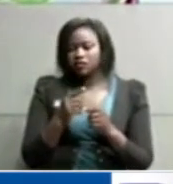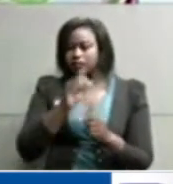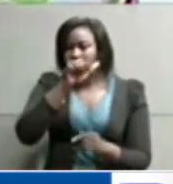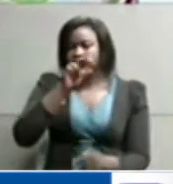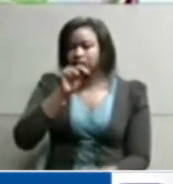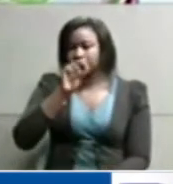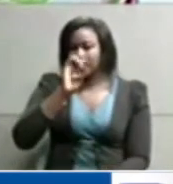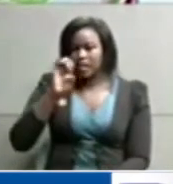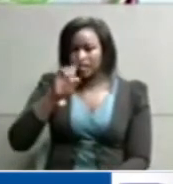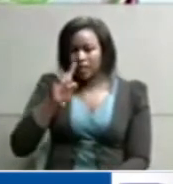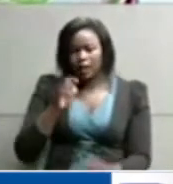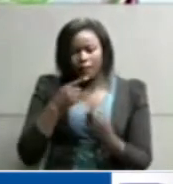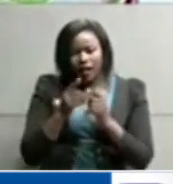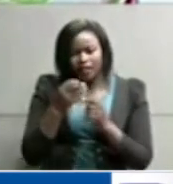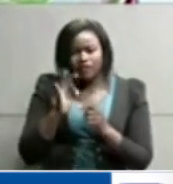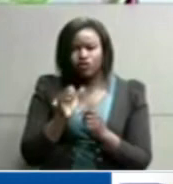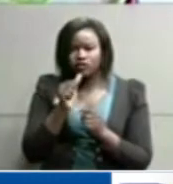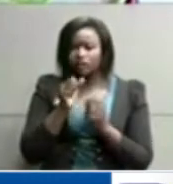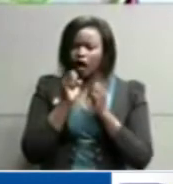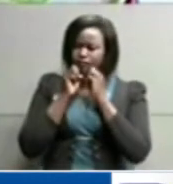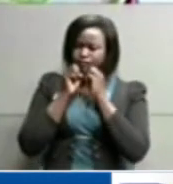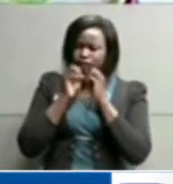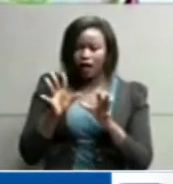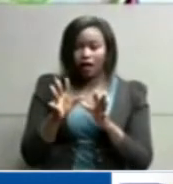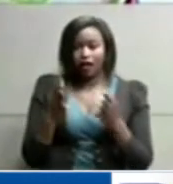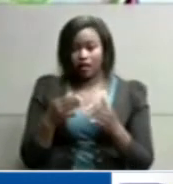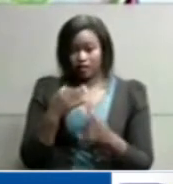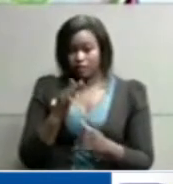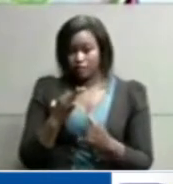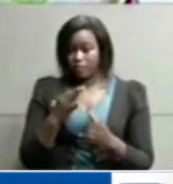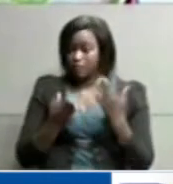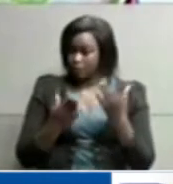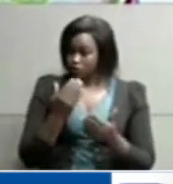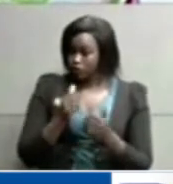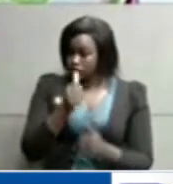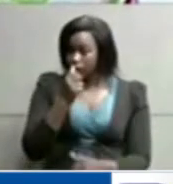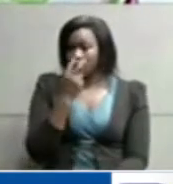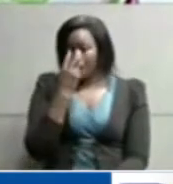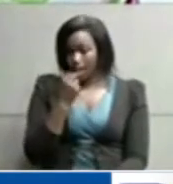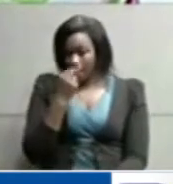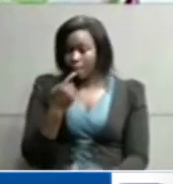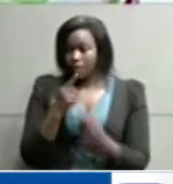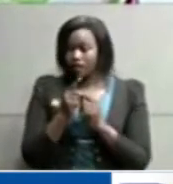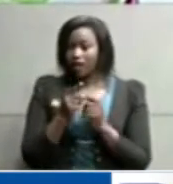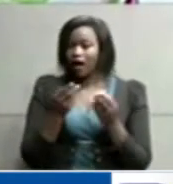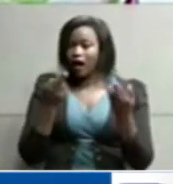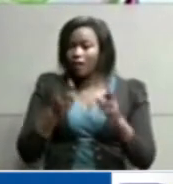Now, when you question, when you have a cold, you blow out.